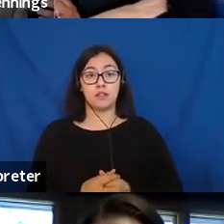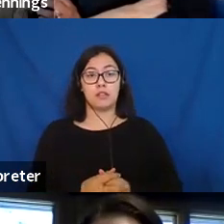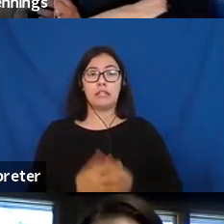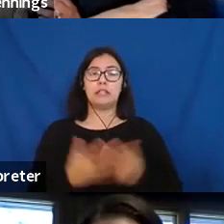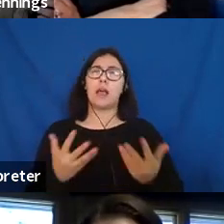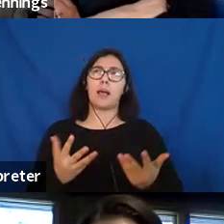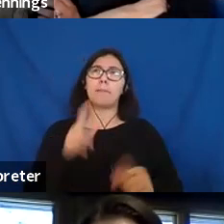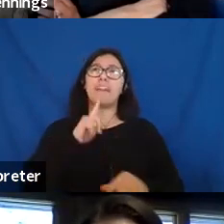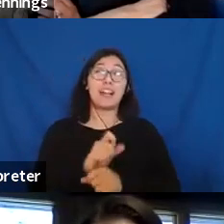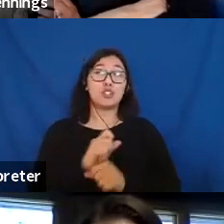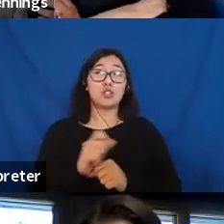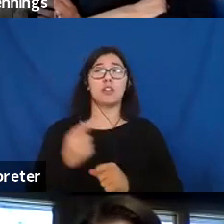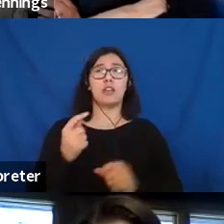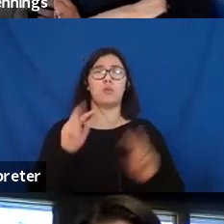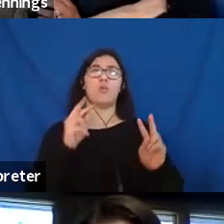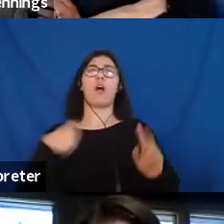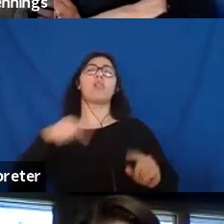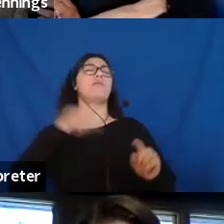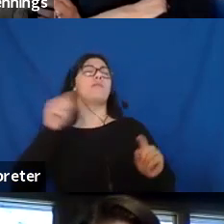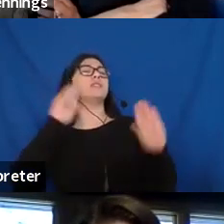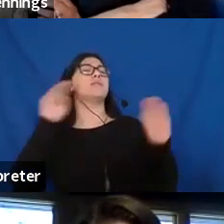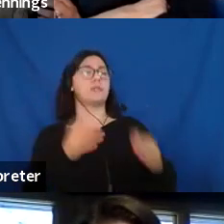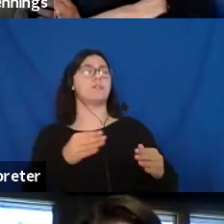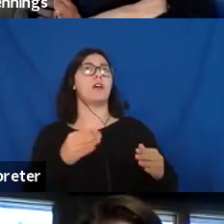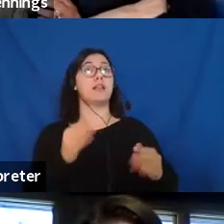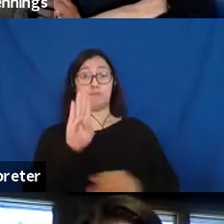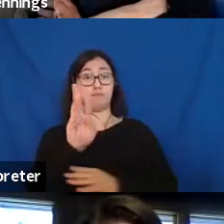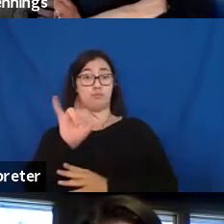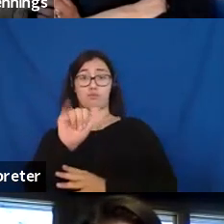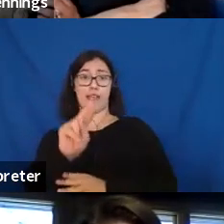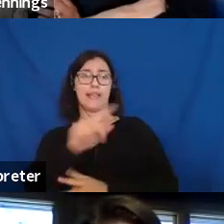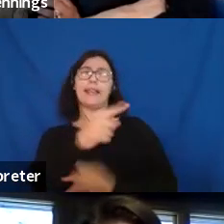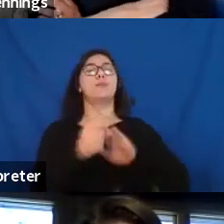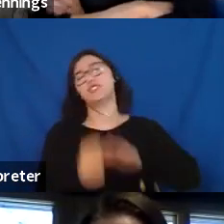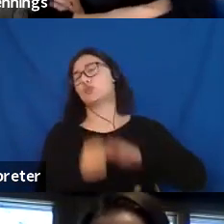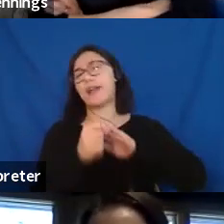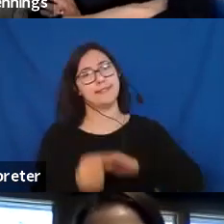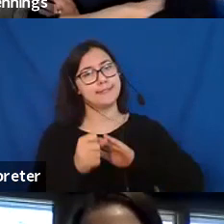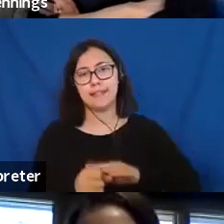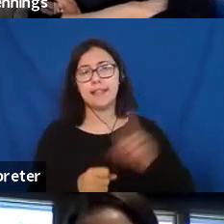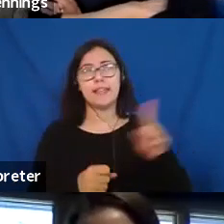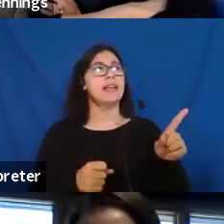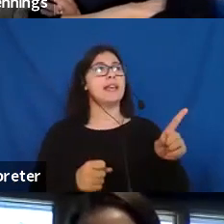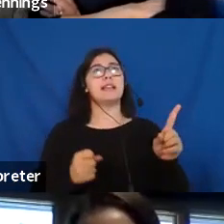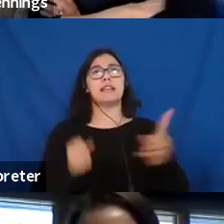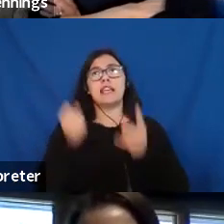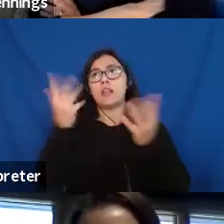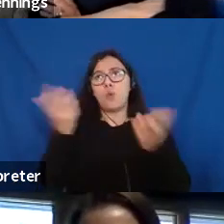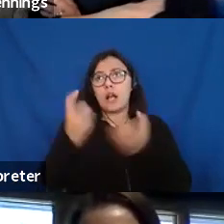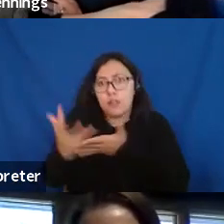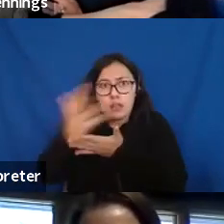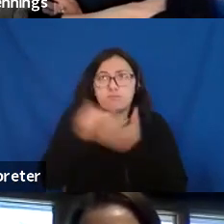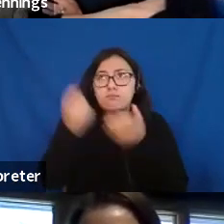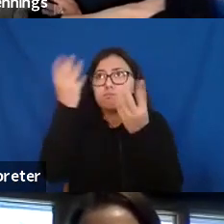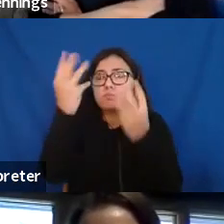actually, what we was looking at is that Brian, he was already stressing, and we looked at gathering more information